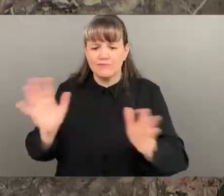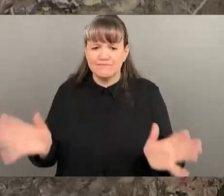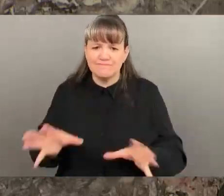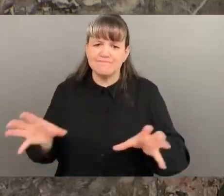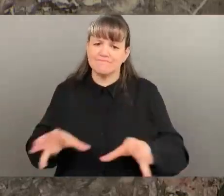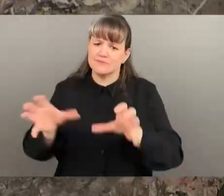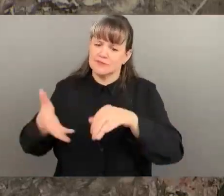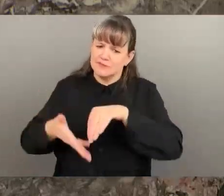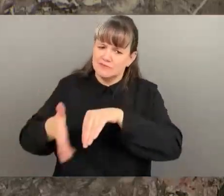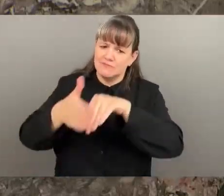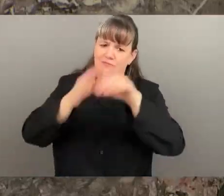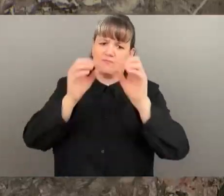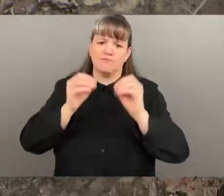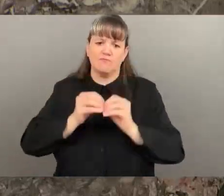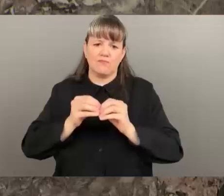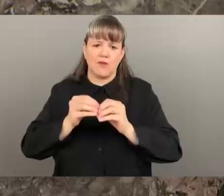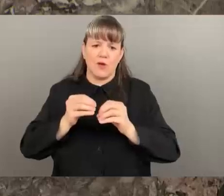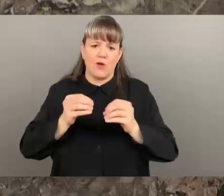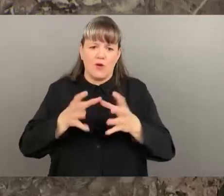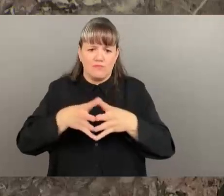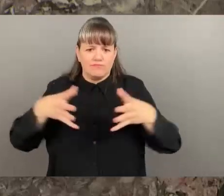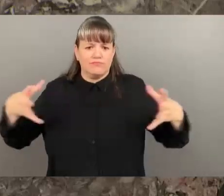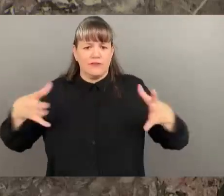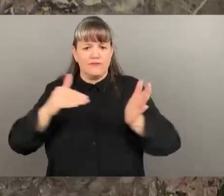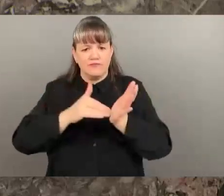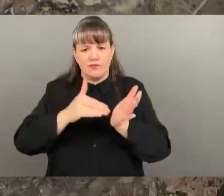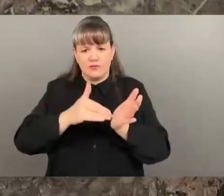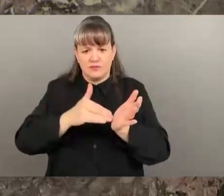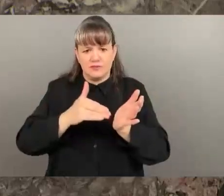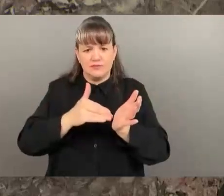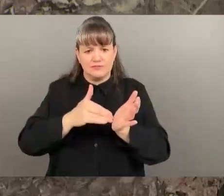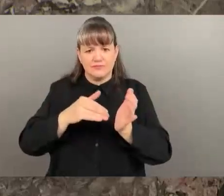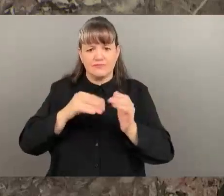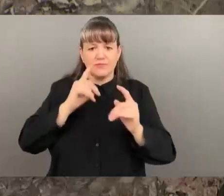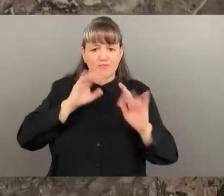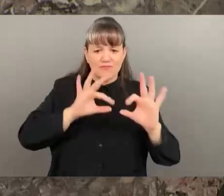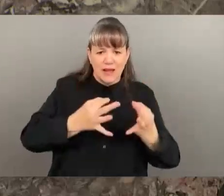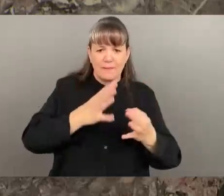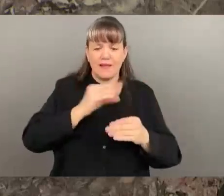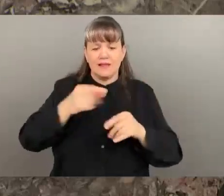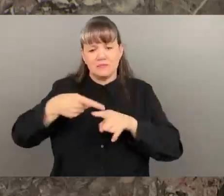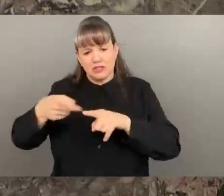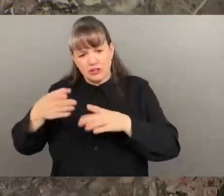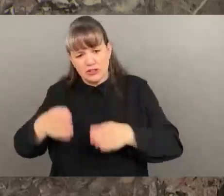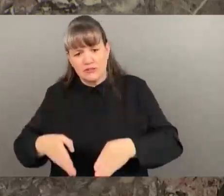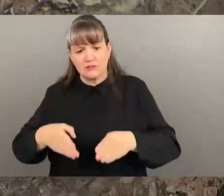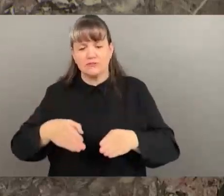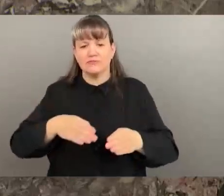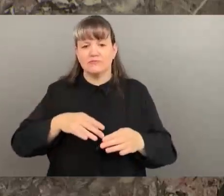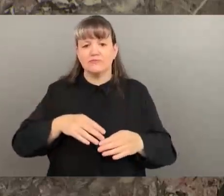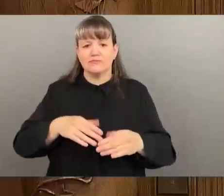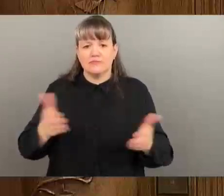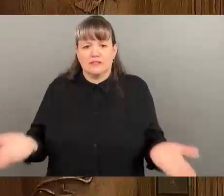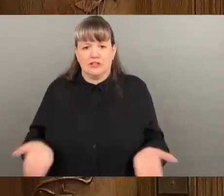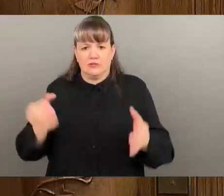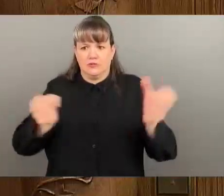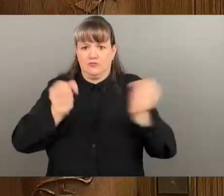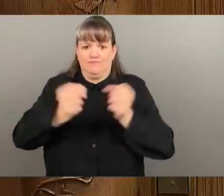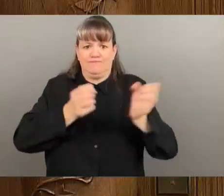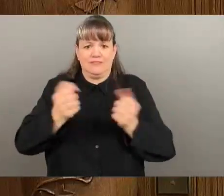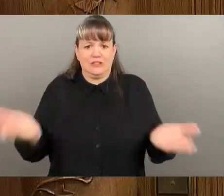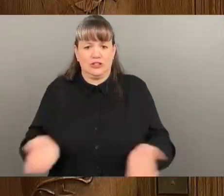the workforce of family physicians and specialists, Mr. Speaker, because we need them here in British Columbia.